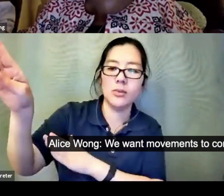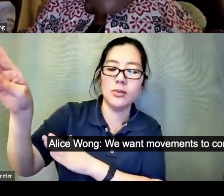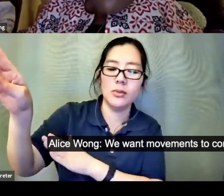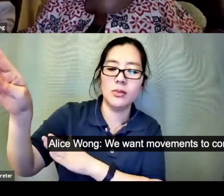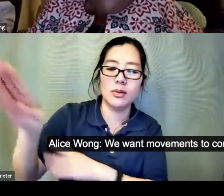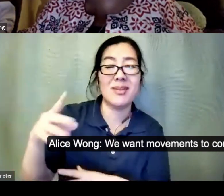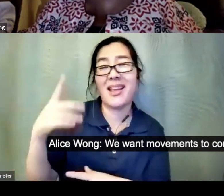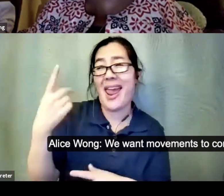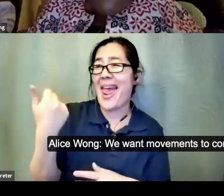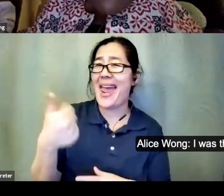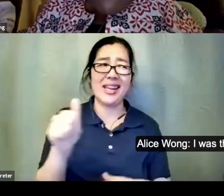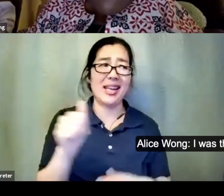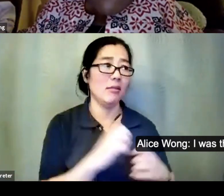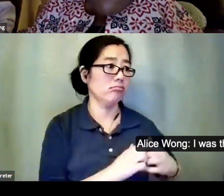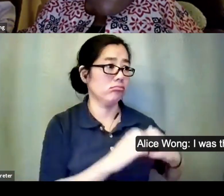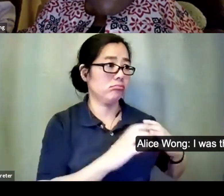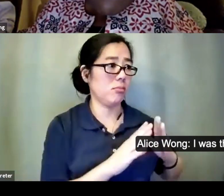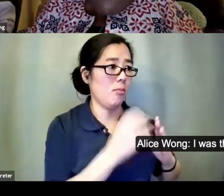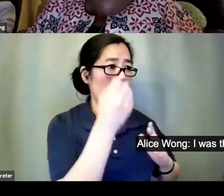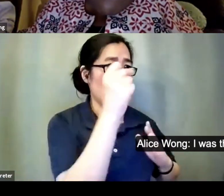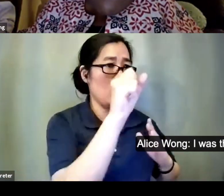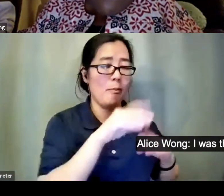movement, when they get a little bit too